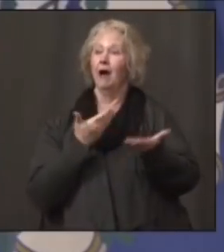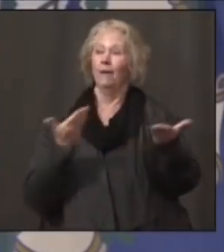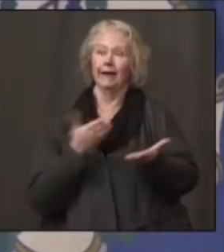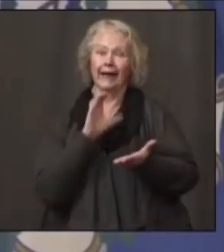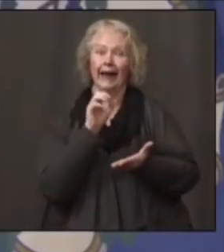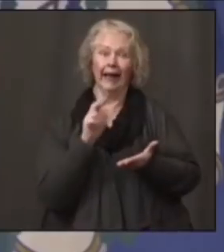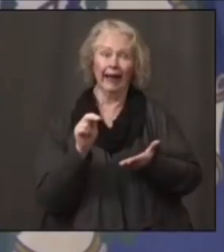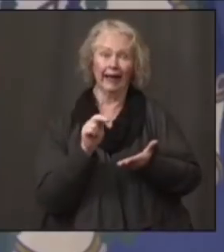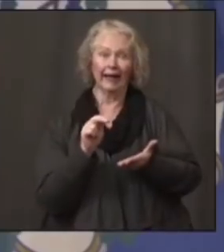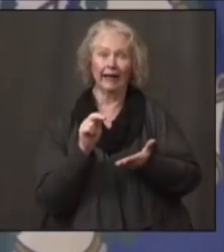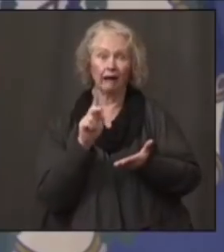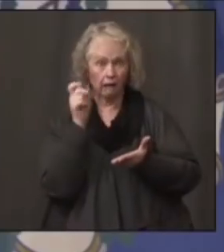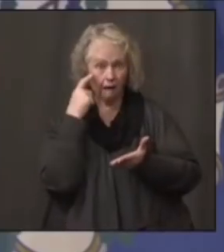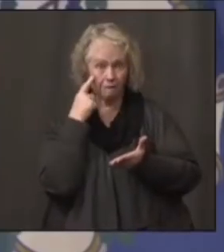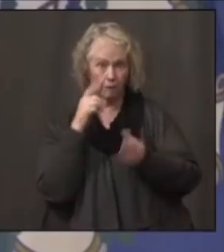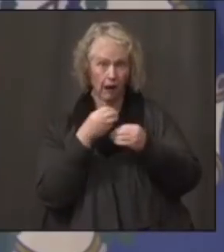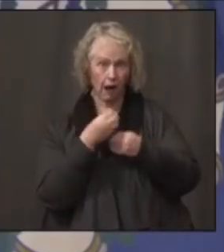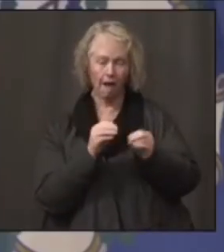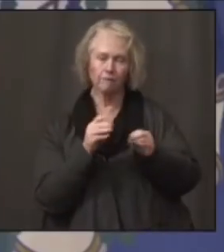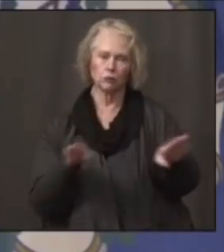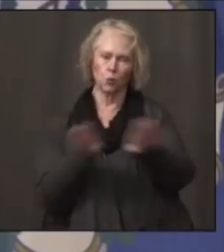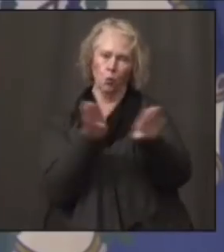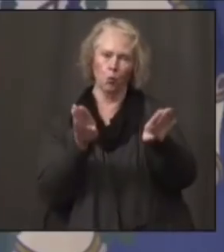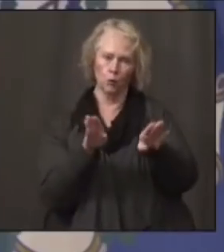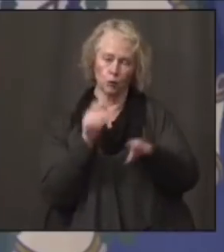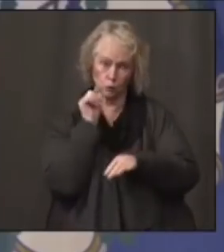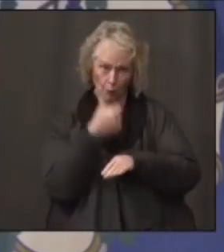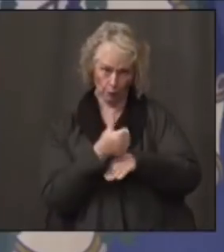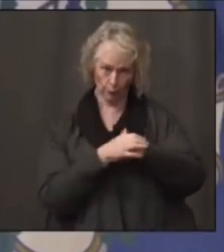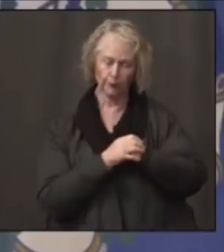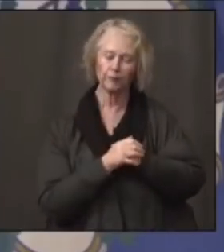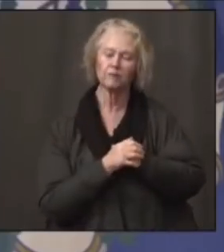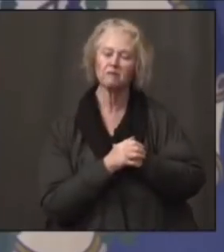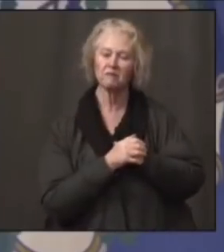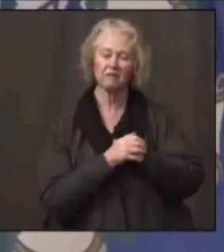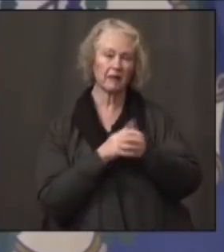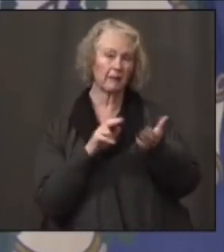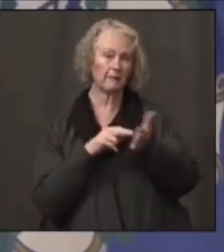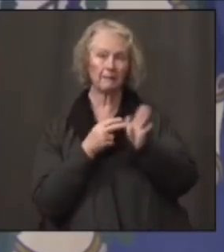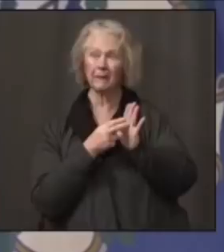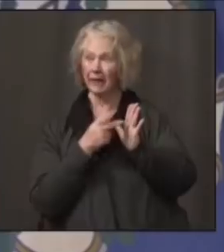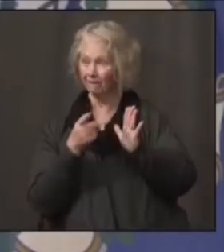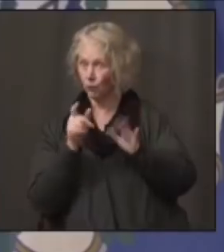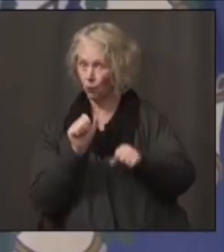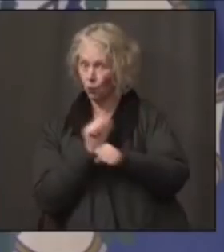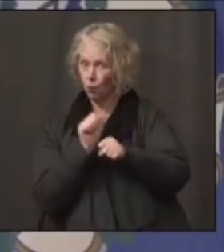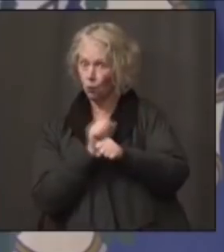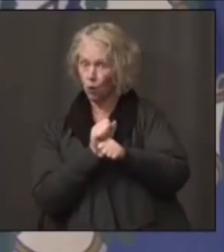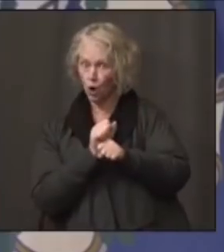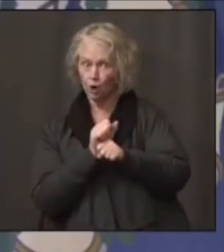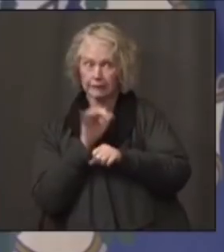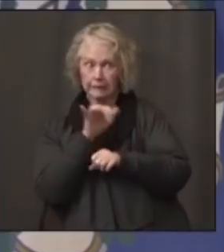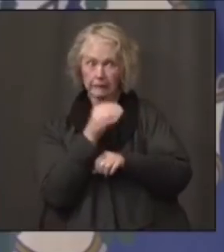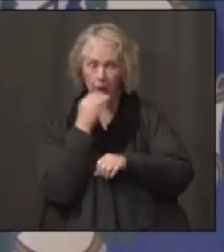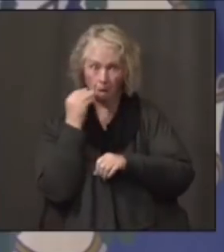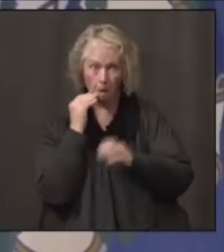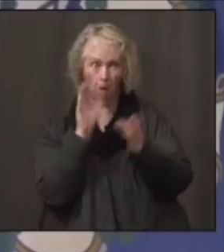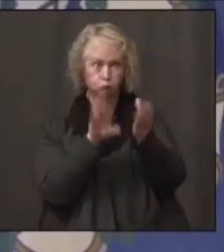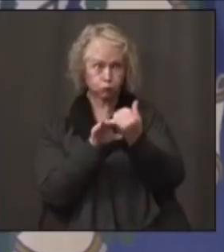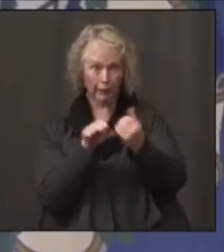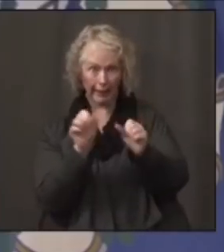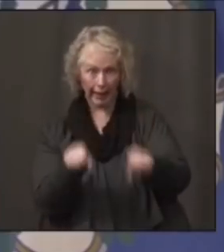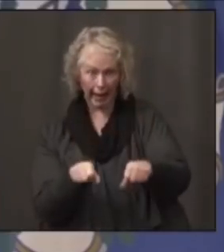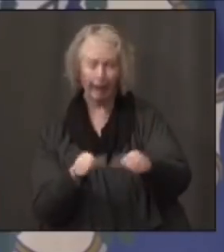closed tomorrow. And that means that telecommute, if you can telecommute, if you have that option,